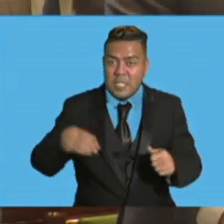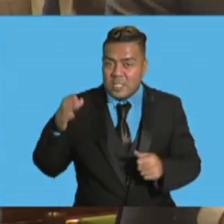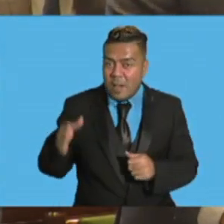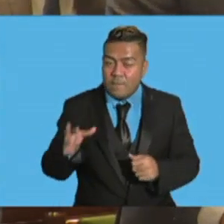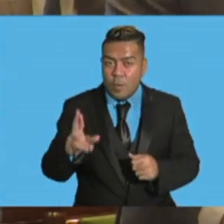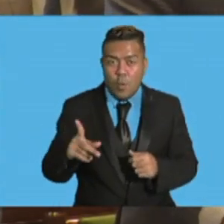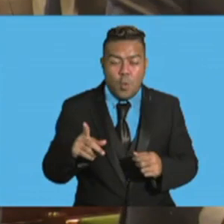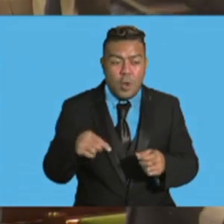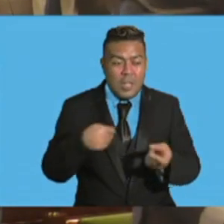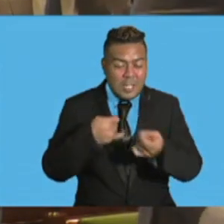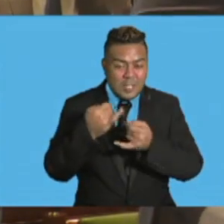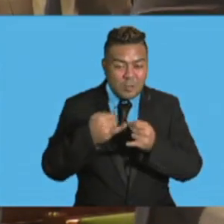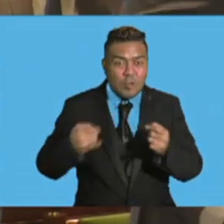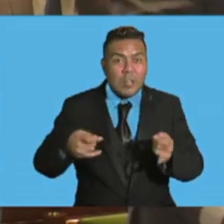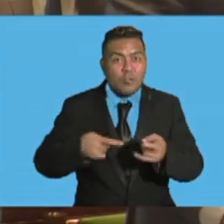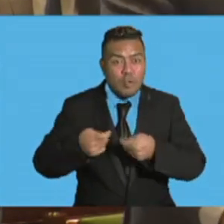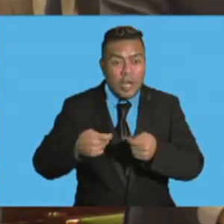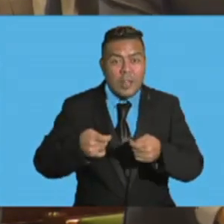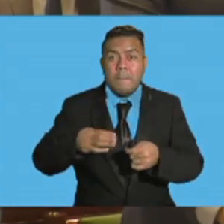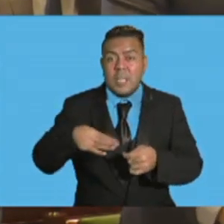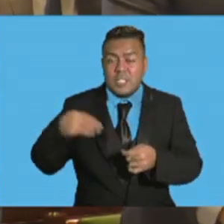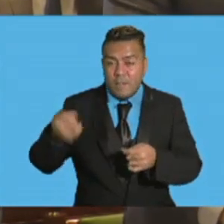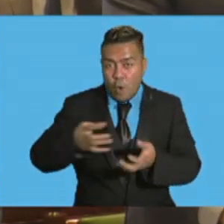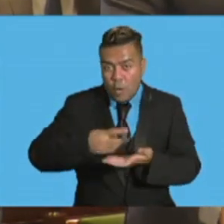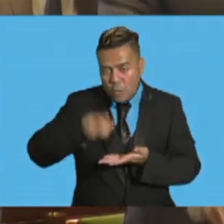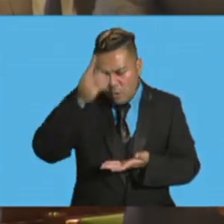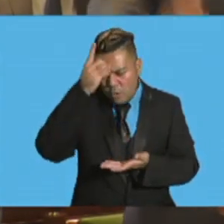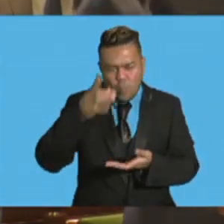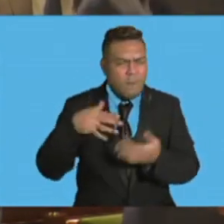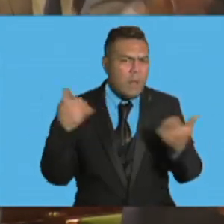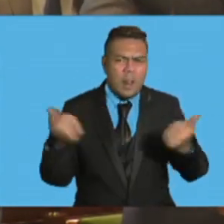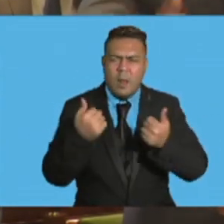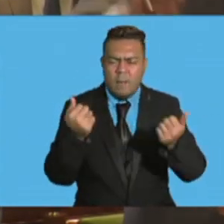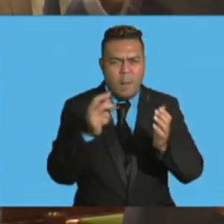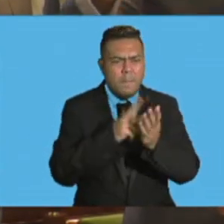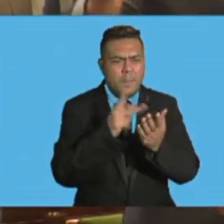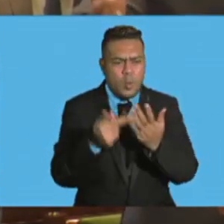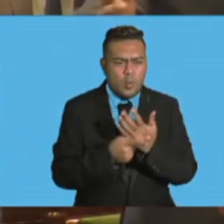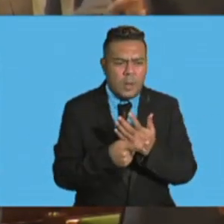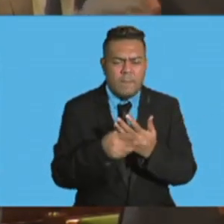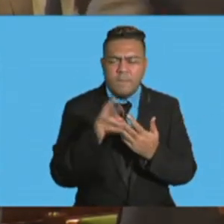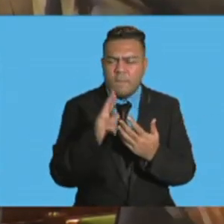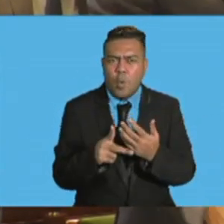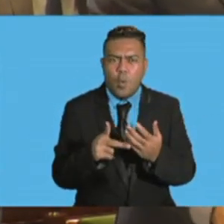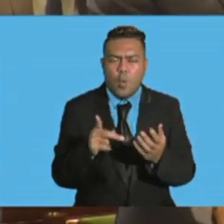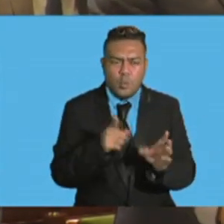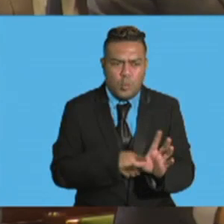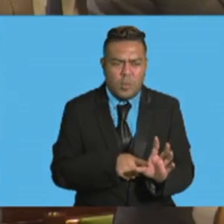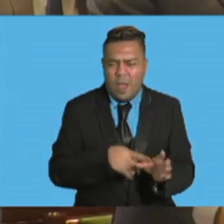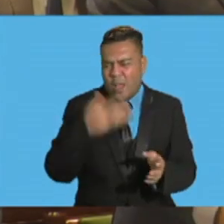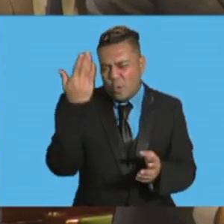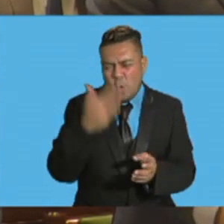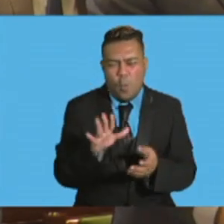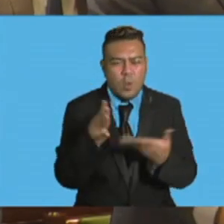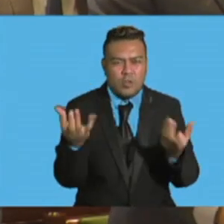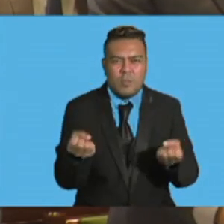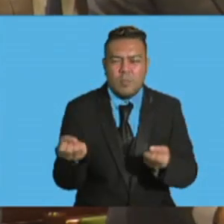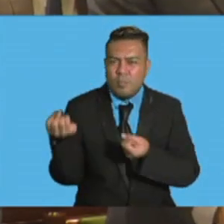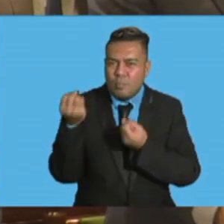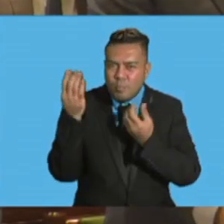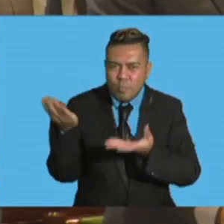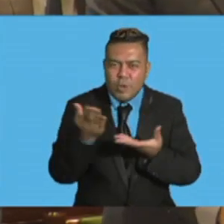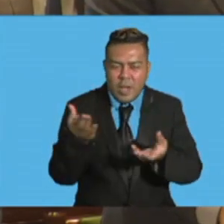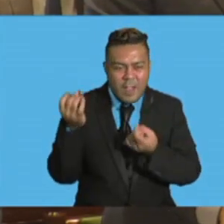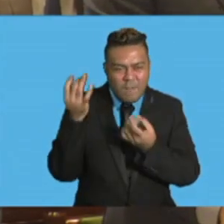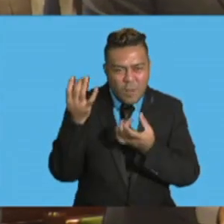initiatives in place, the Minister for Education, and there's so many. I really do not know where Honourable Gary Tambua is getting information